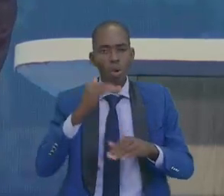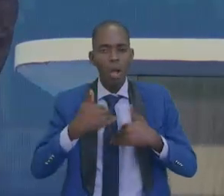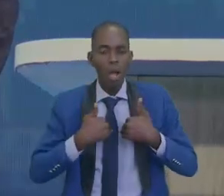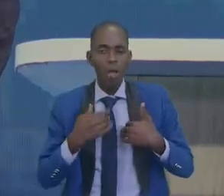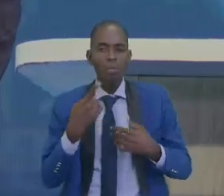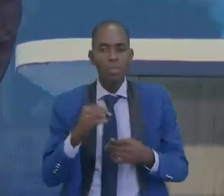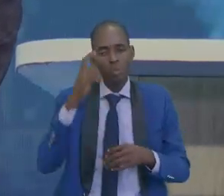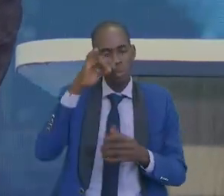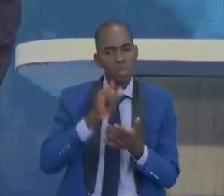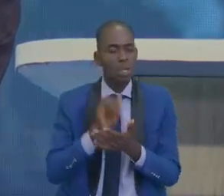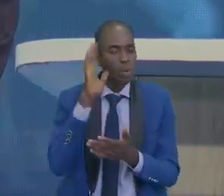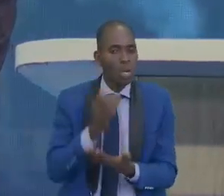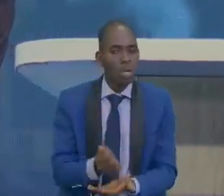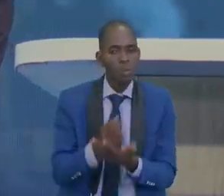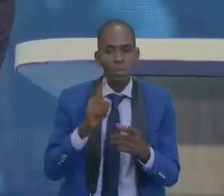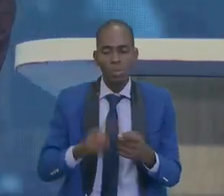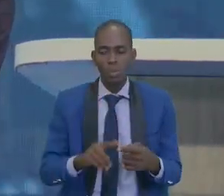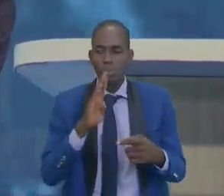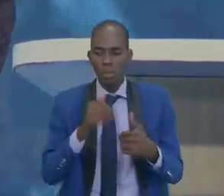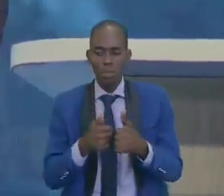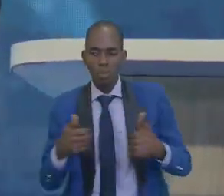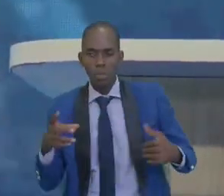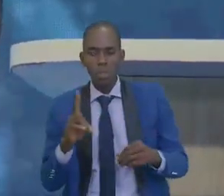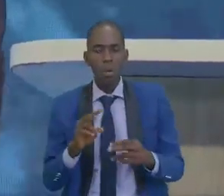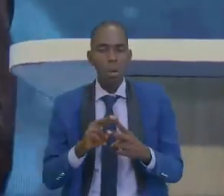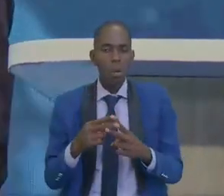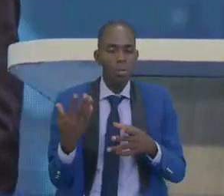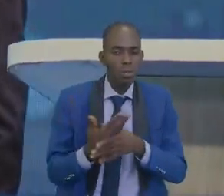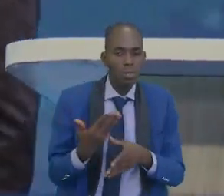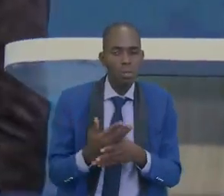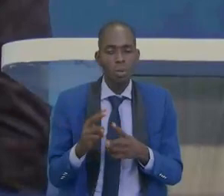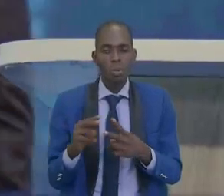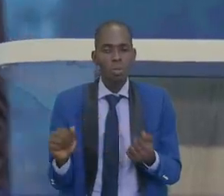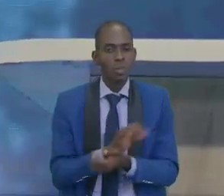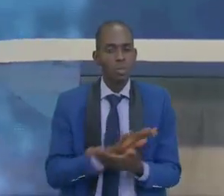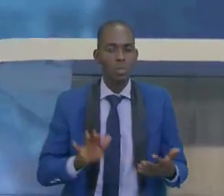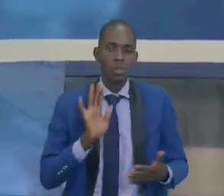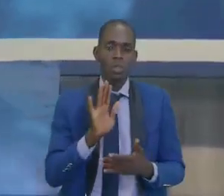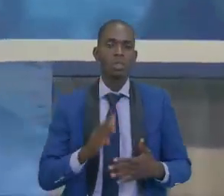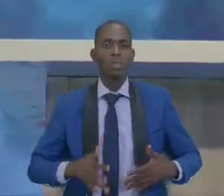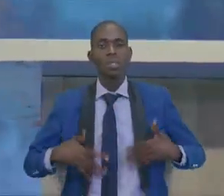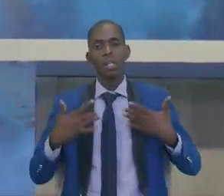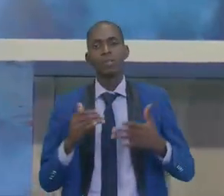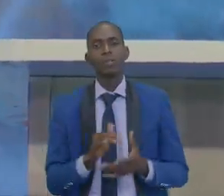will distract his life, derange his life, destroy his life.